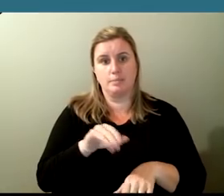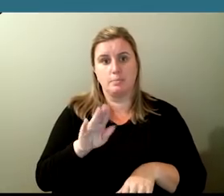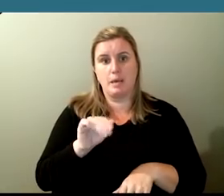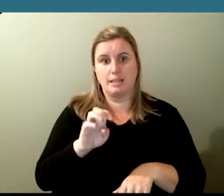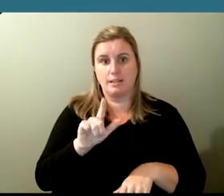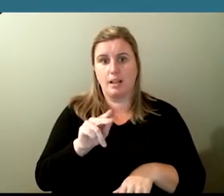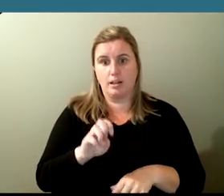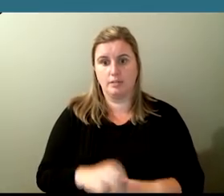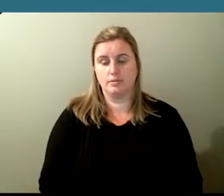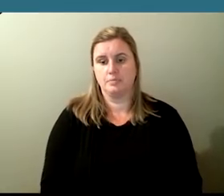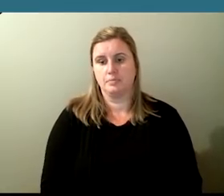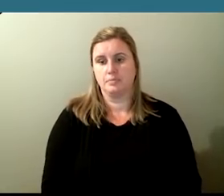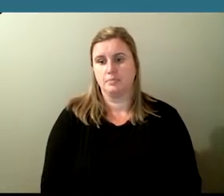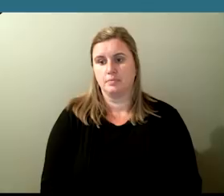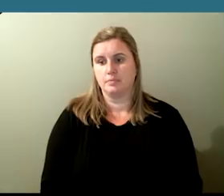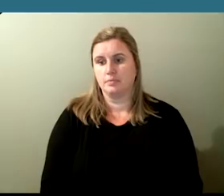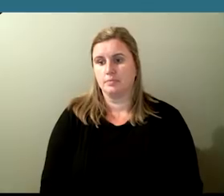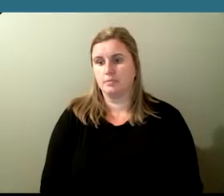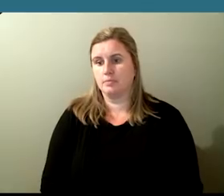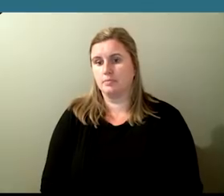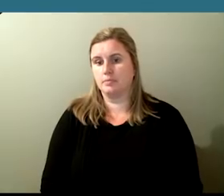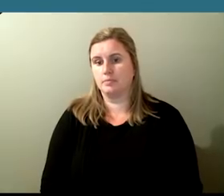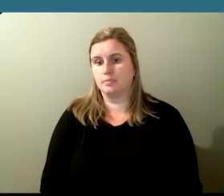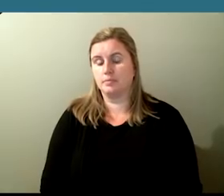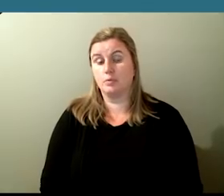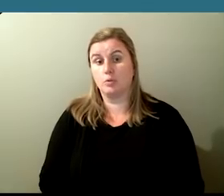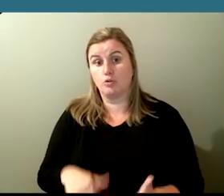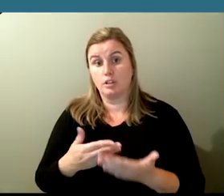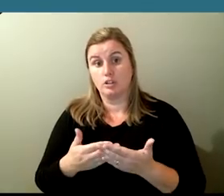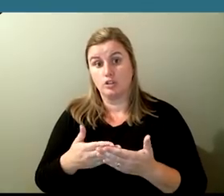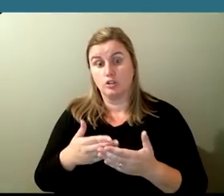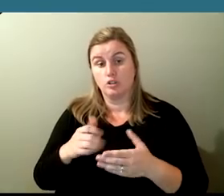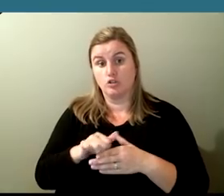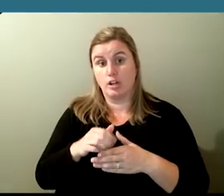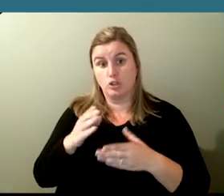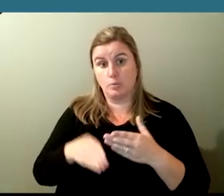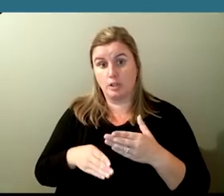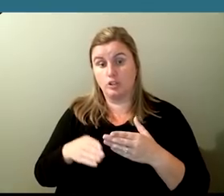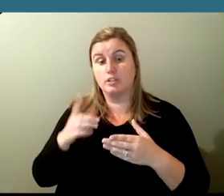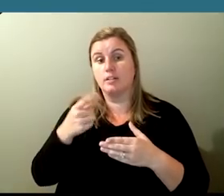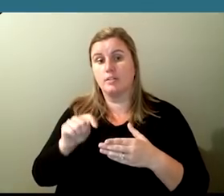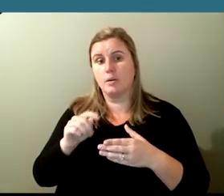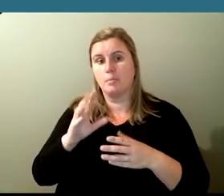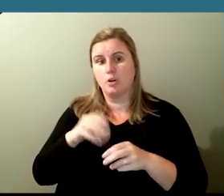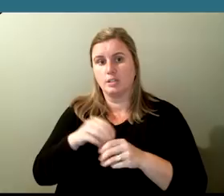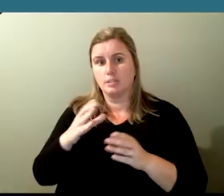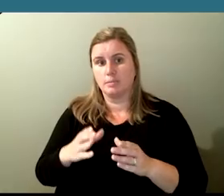So once we reach the training termination, the participant would, that's where